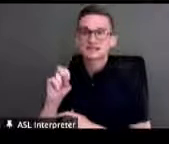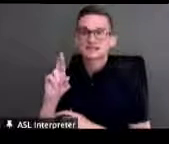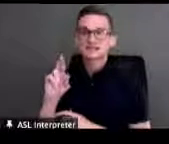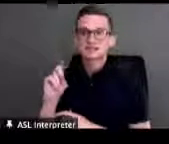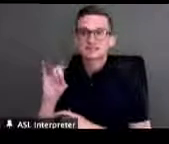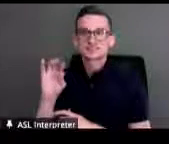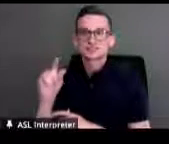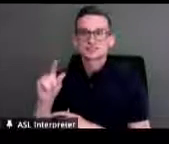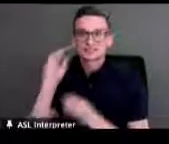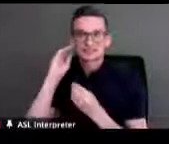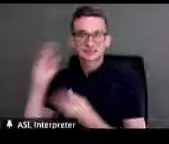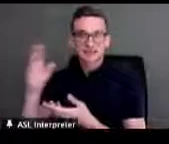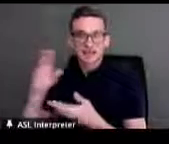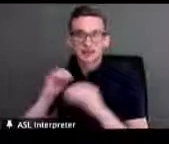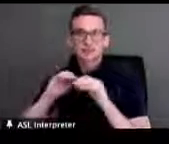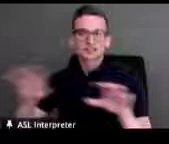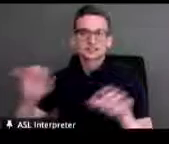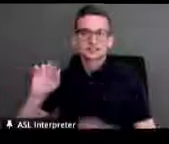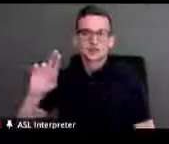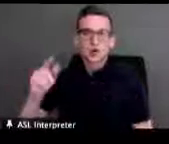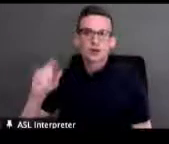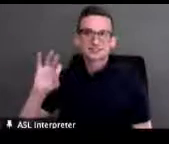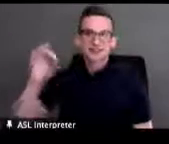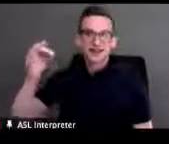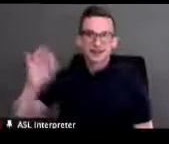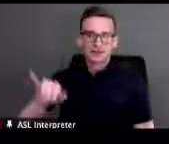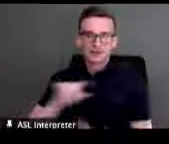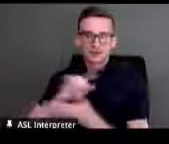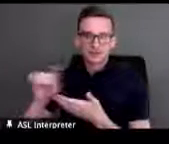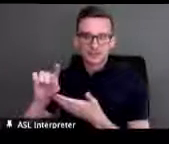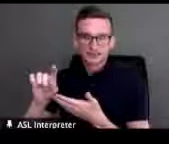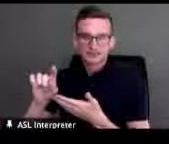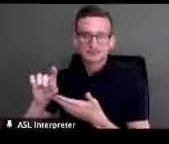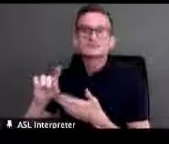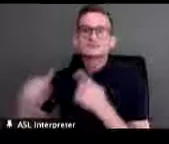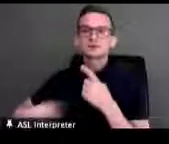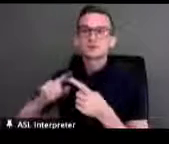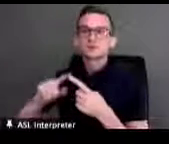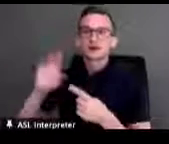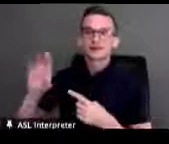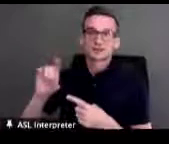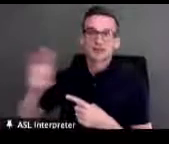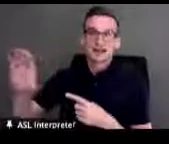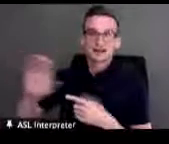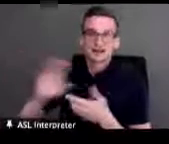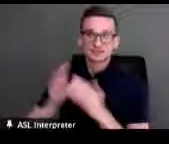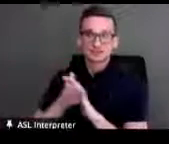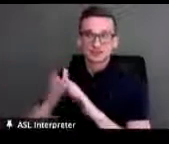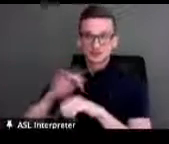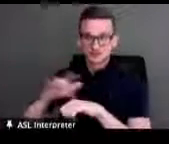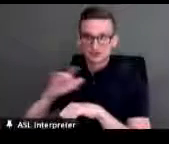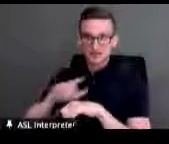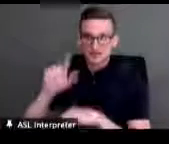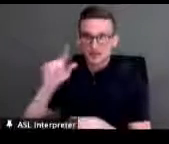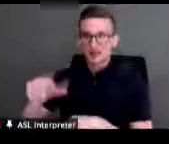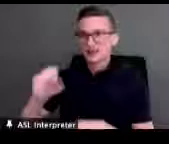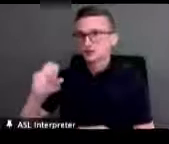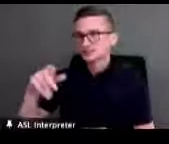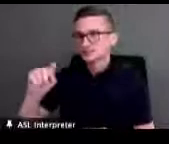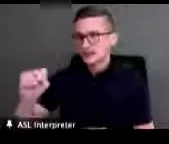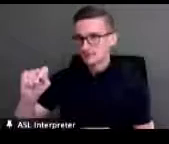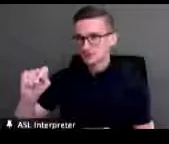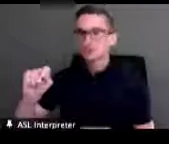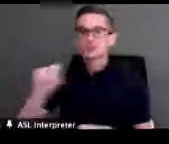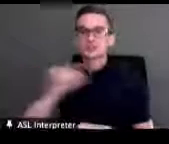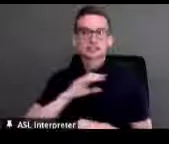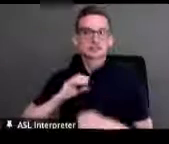9th. When the official California redistricting database is available in late September, the commission will begin drawing